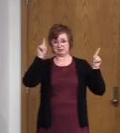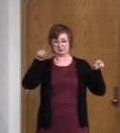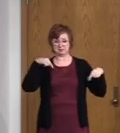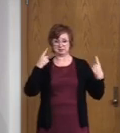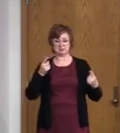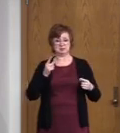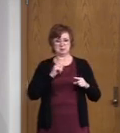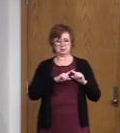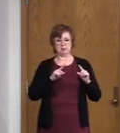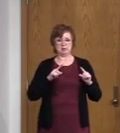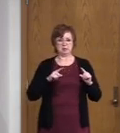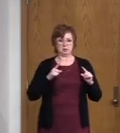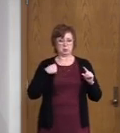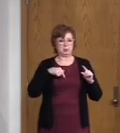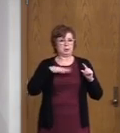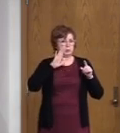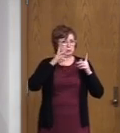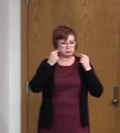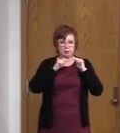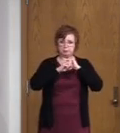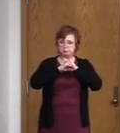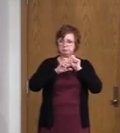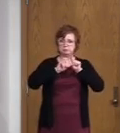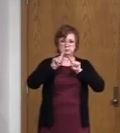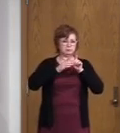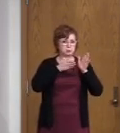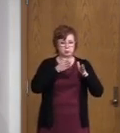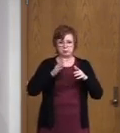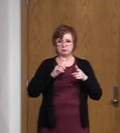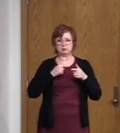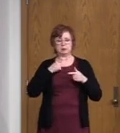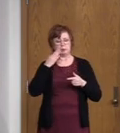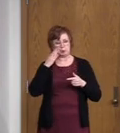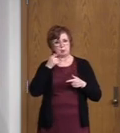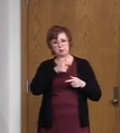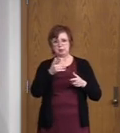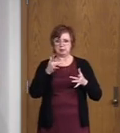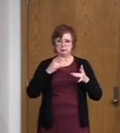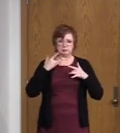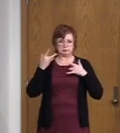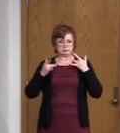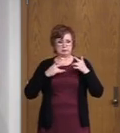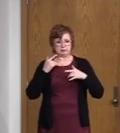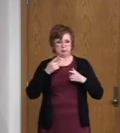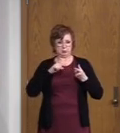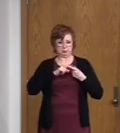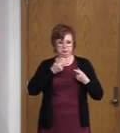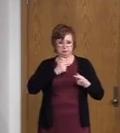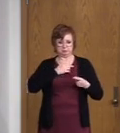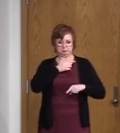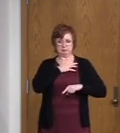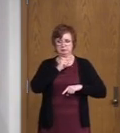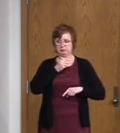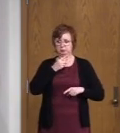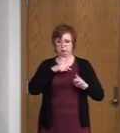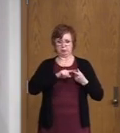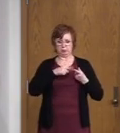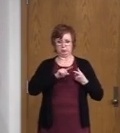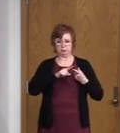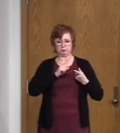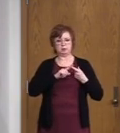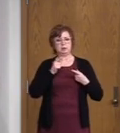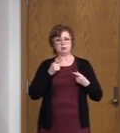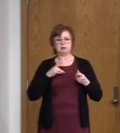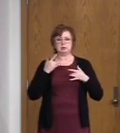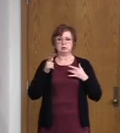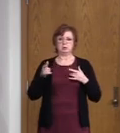to look at every opportunity to contact those folks and let them know. I know they're anxious. I've had calls from many of them, and right now